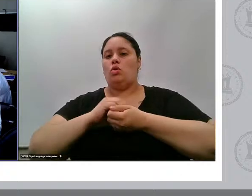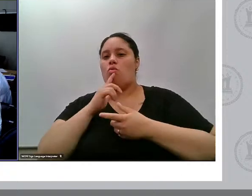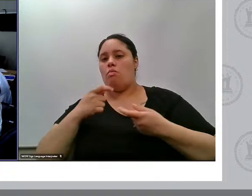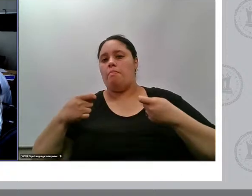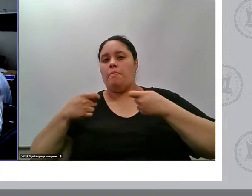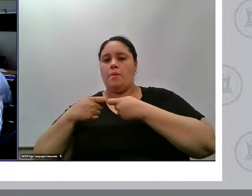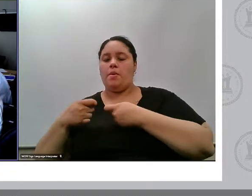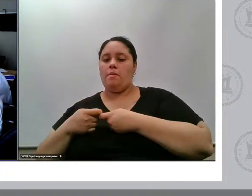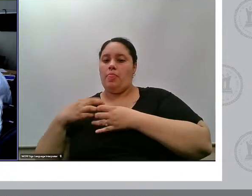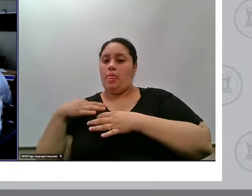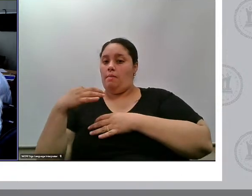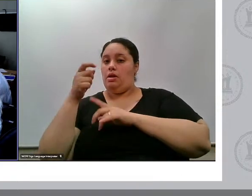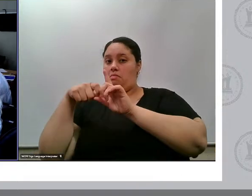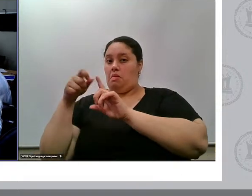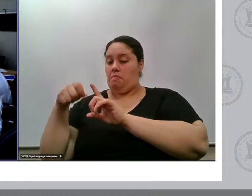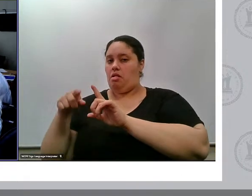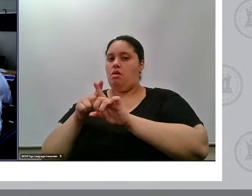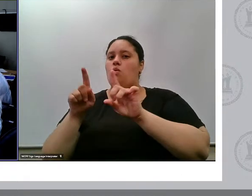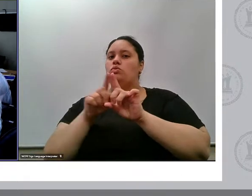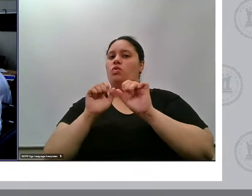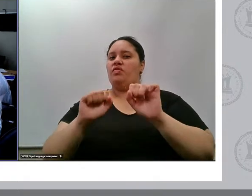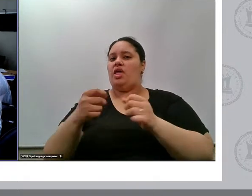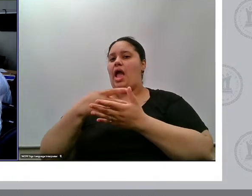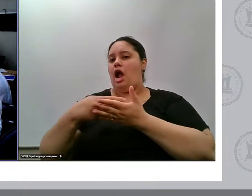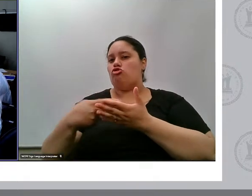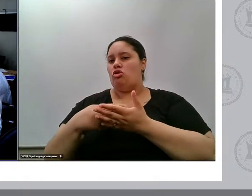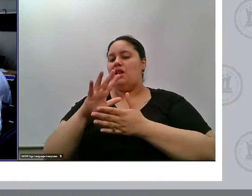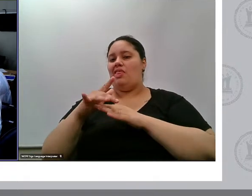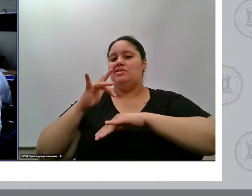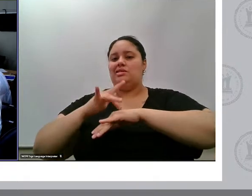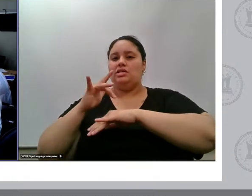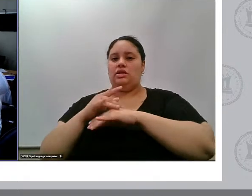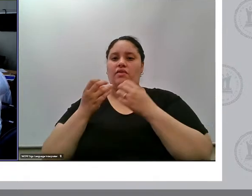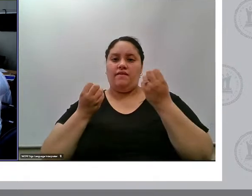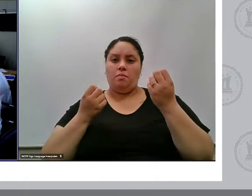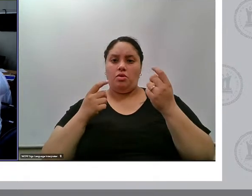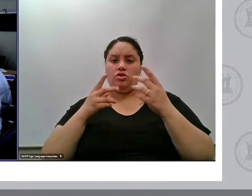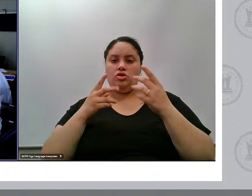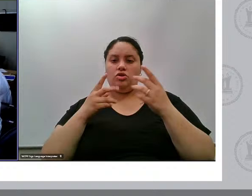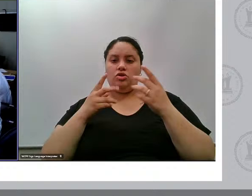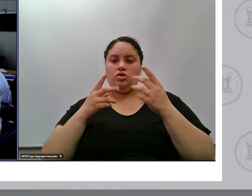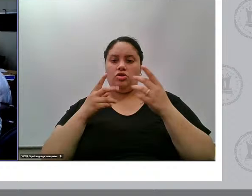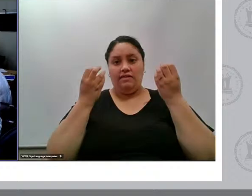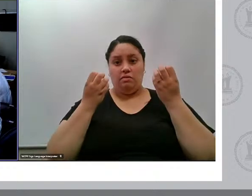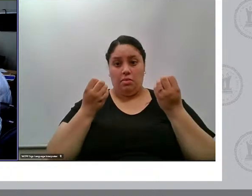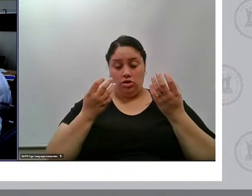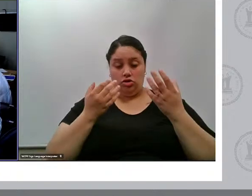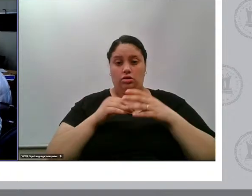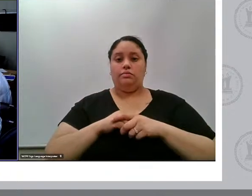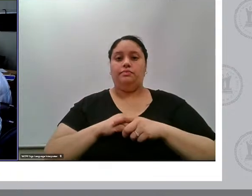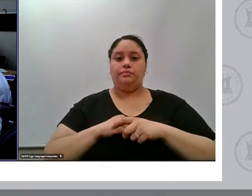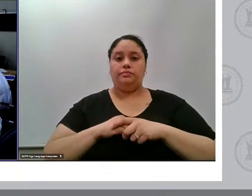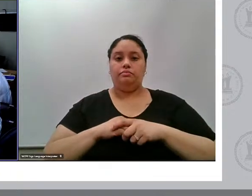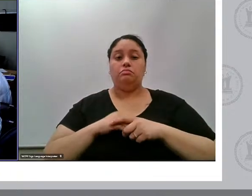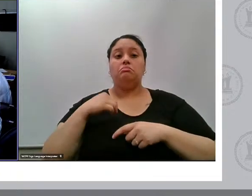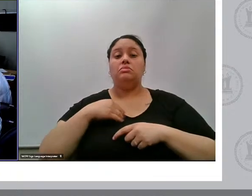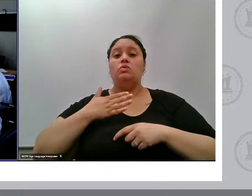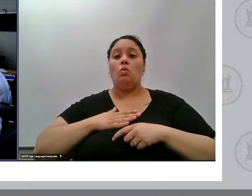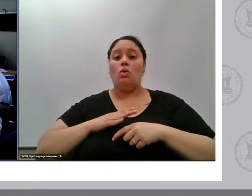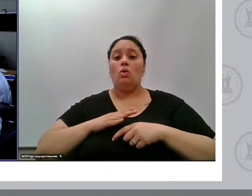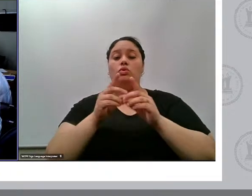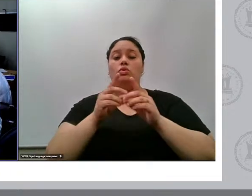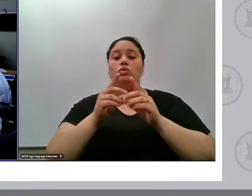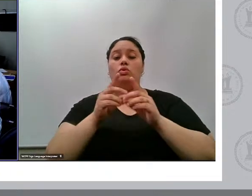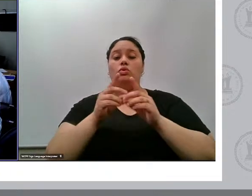applicants, as well as their addresses and other sensitive information and financial information. I would like to